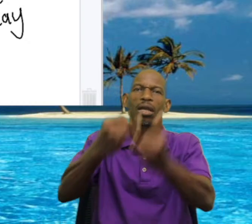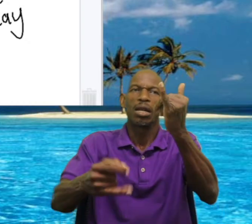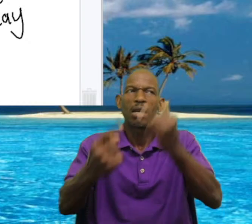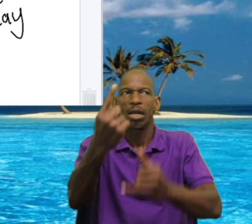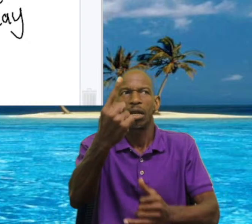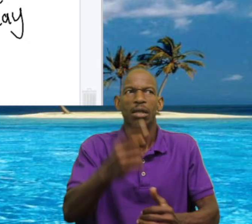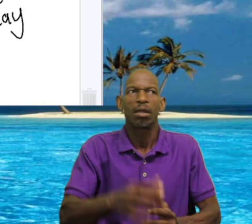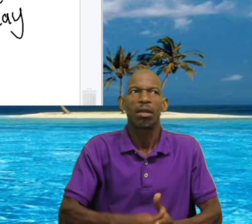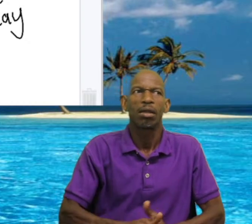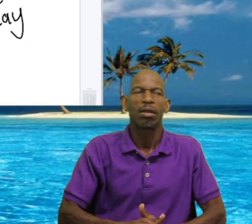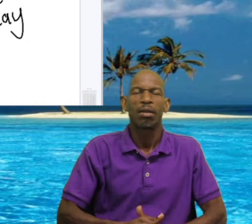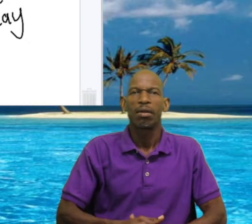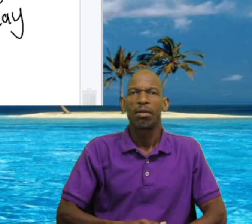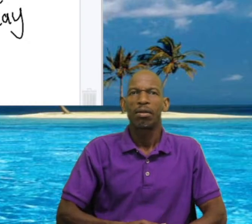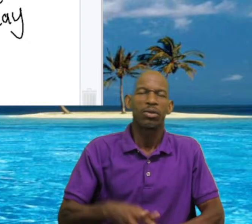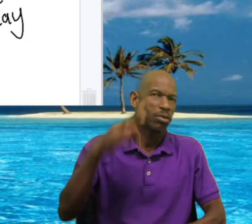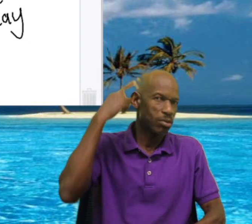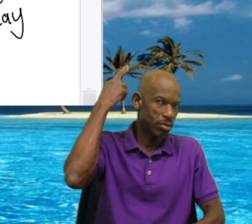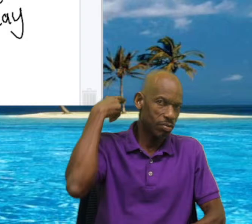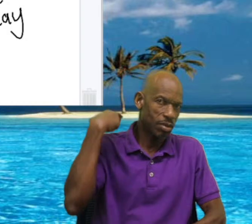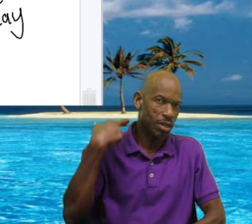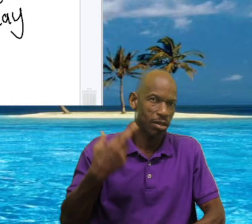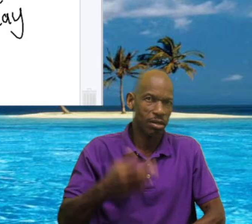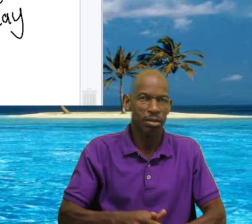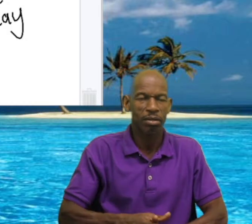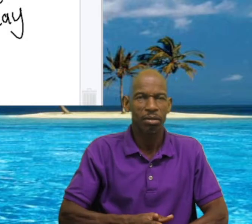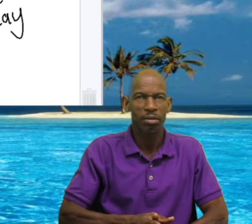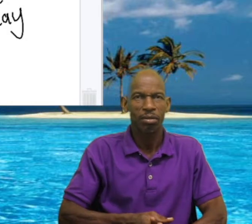Excellent. Okay, Rebecca.